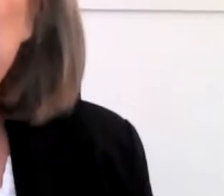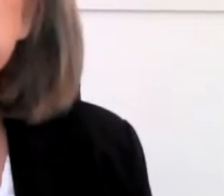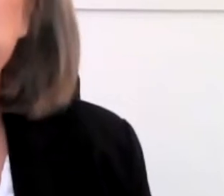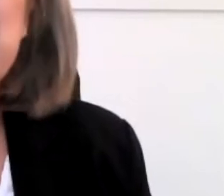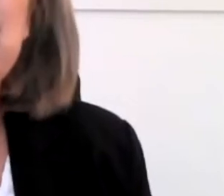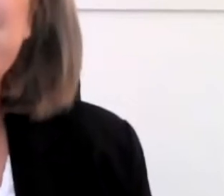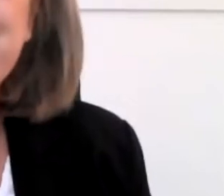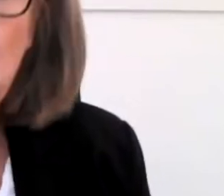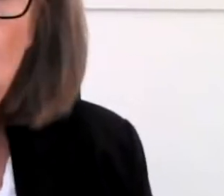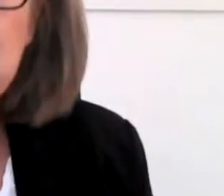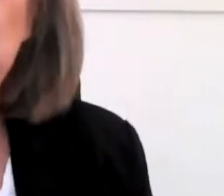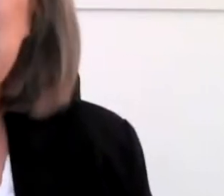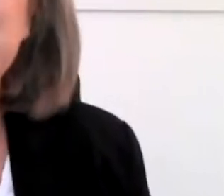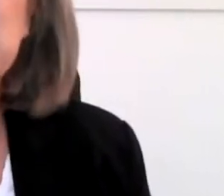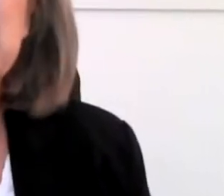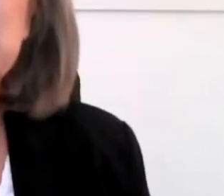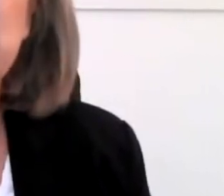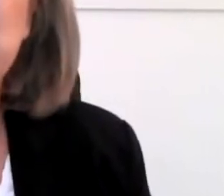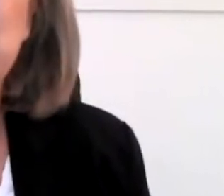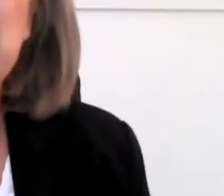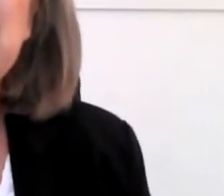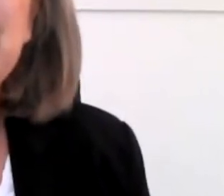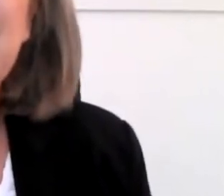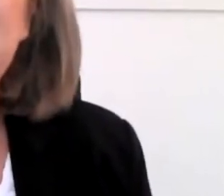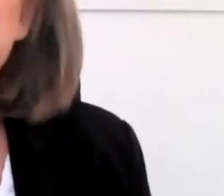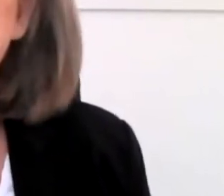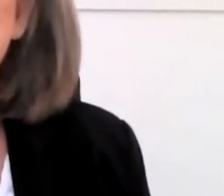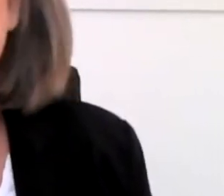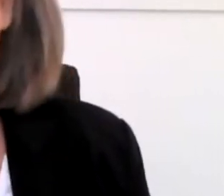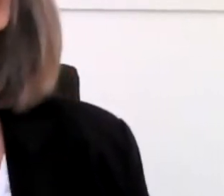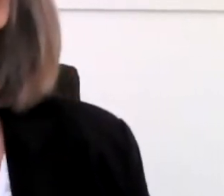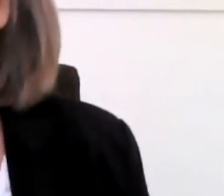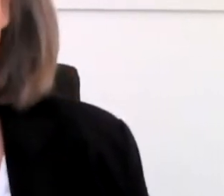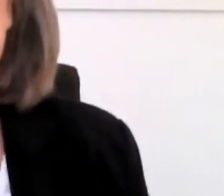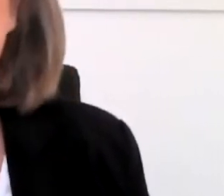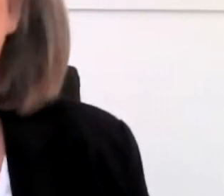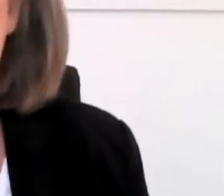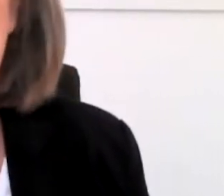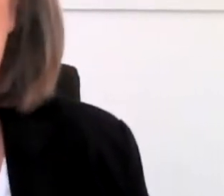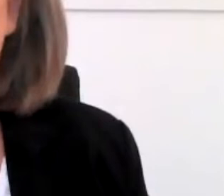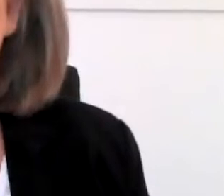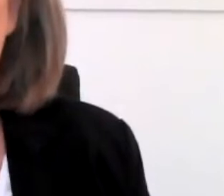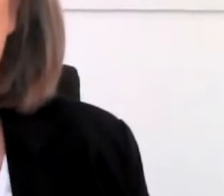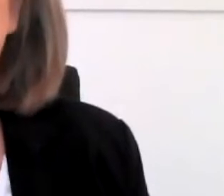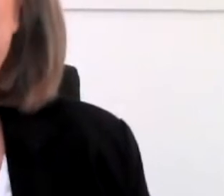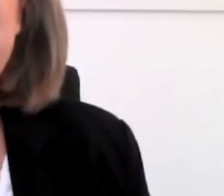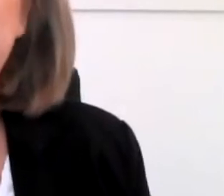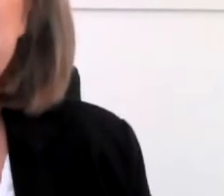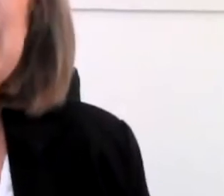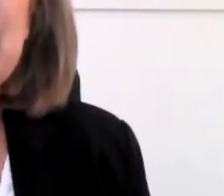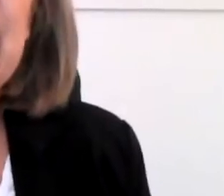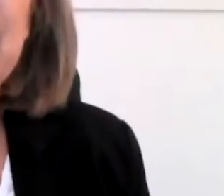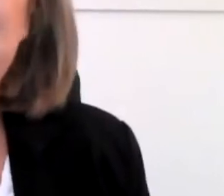to what degree multiple adversities were occurring. If you know Rob, he'll say, I had